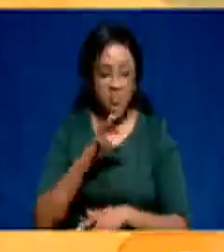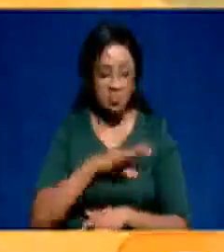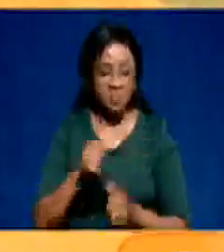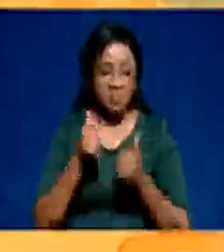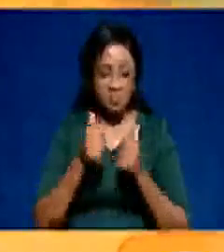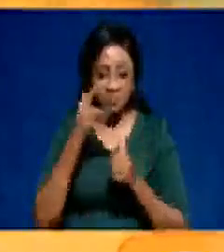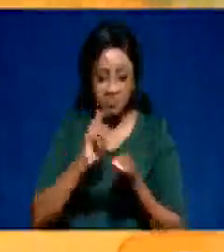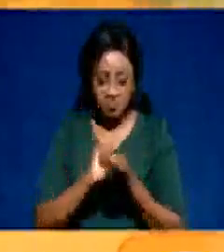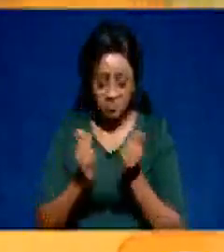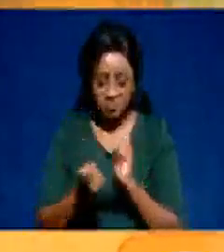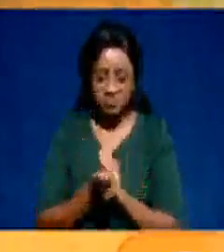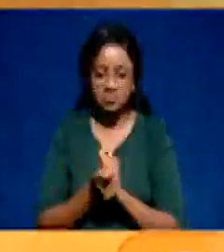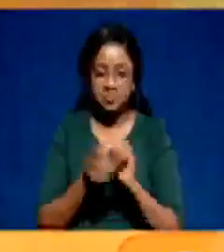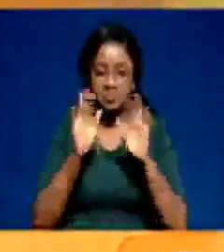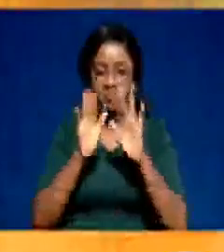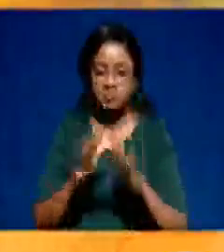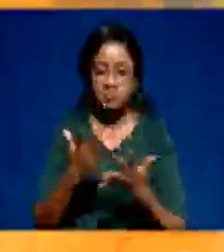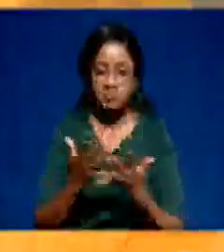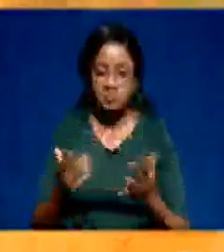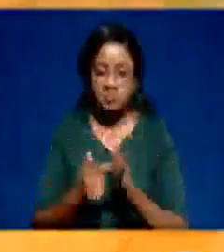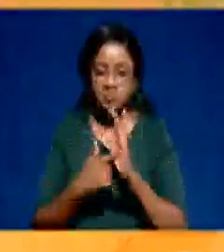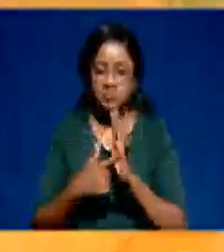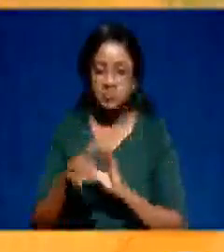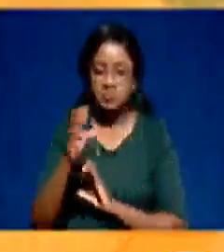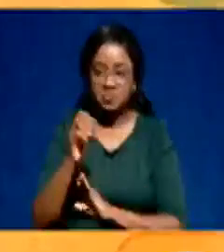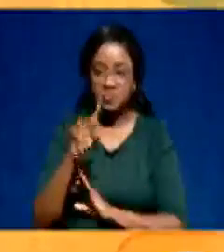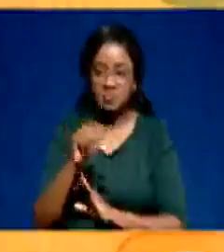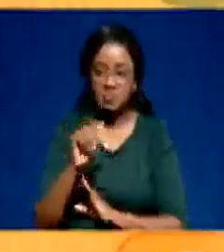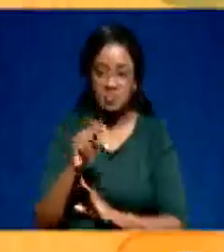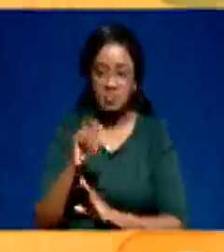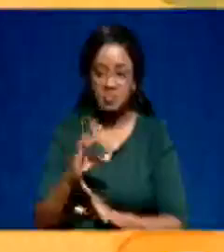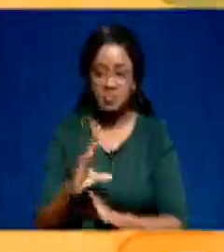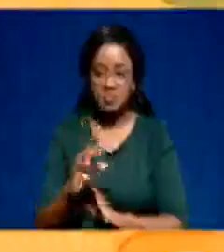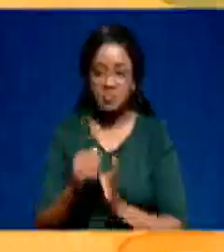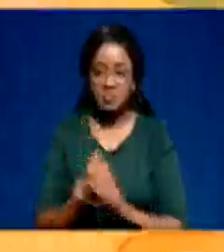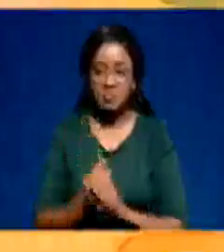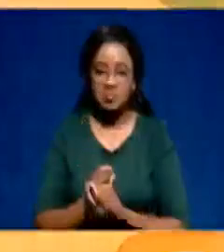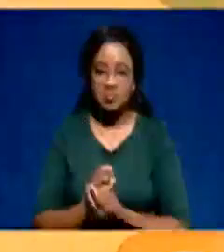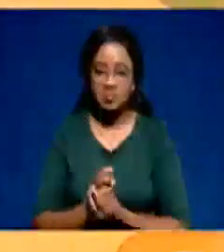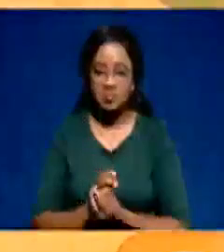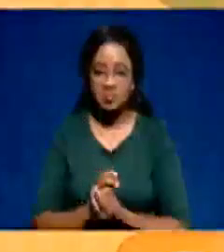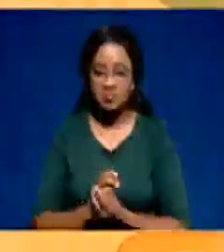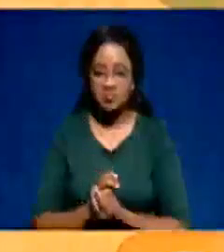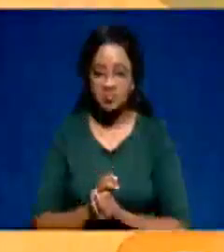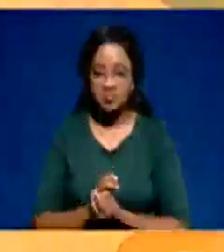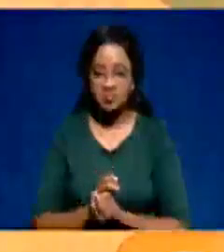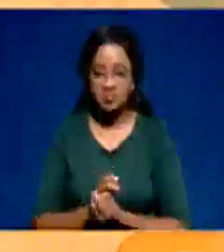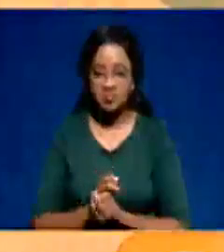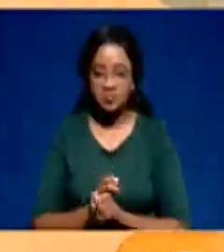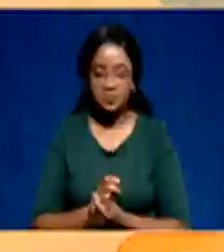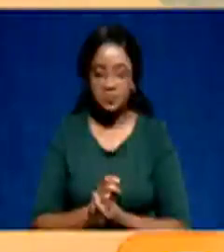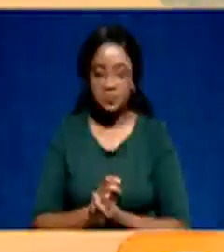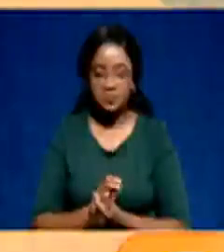turn it into useful products like organic fertilizer. Edward Choya, Made in Kenya, Citizen